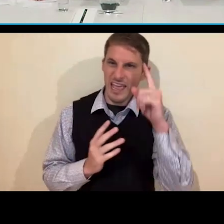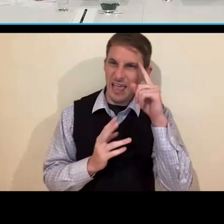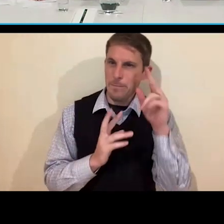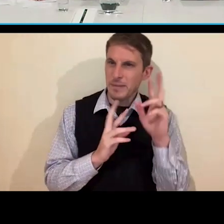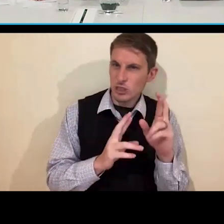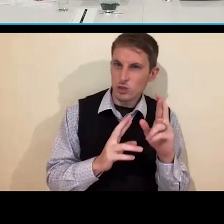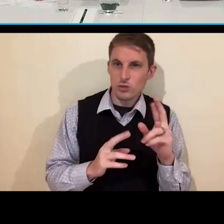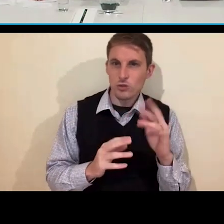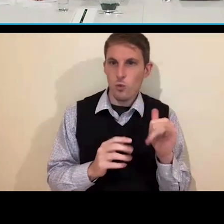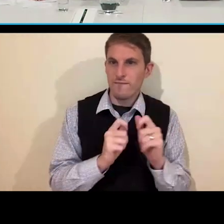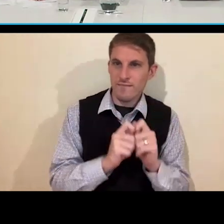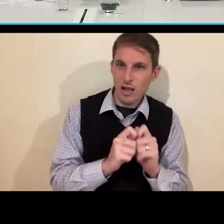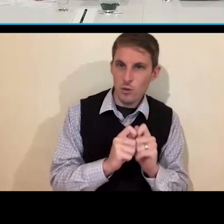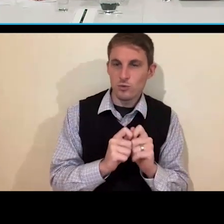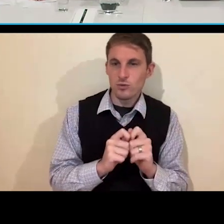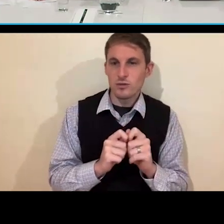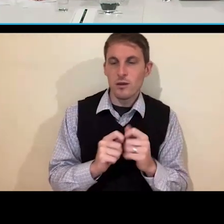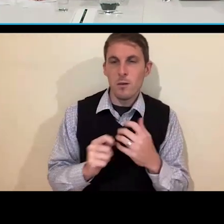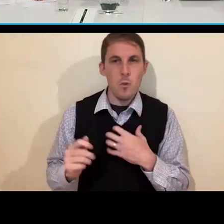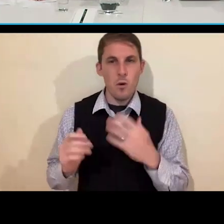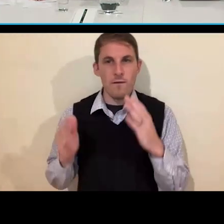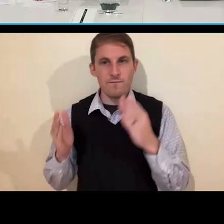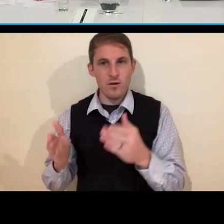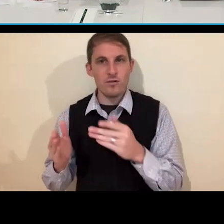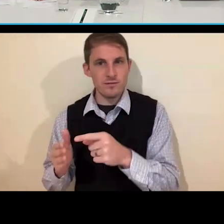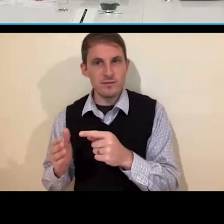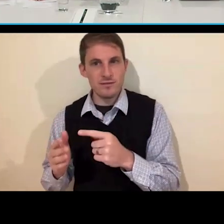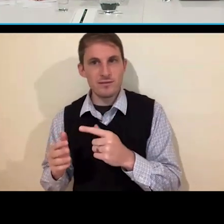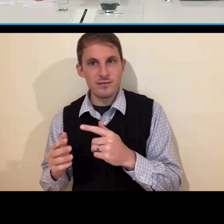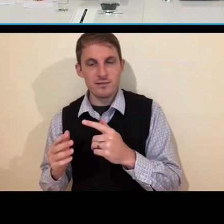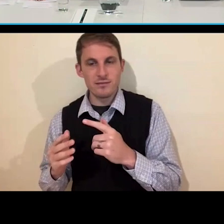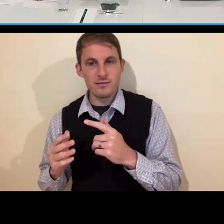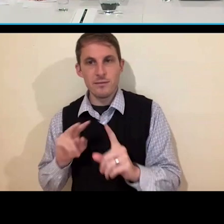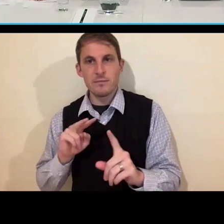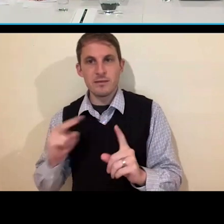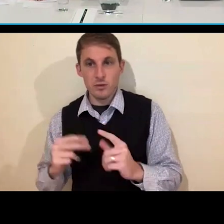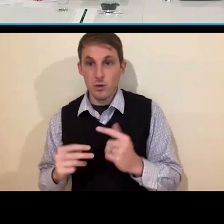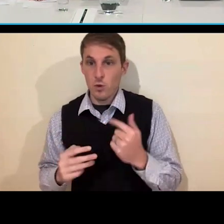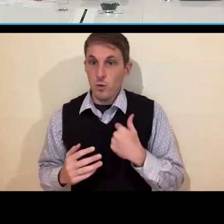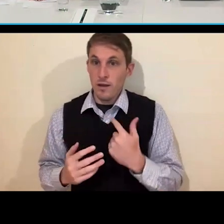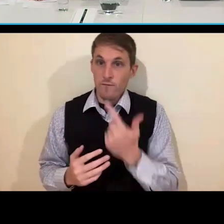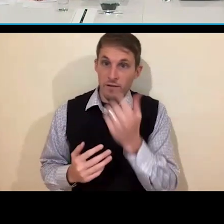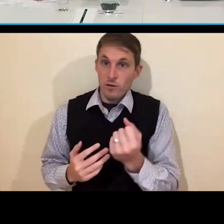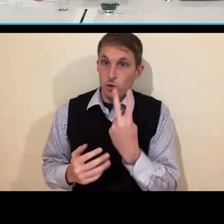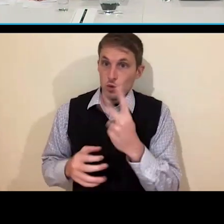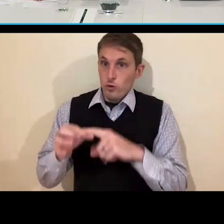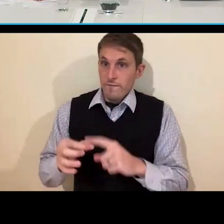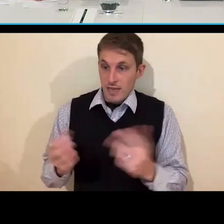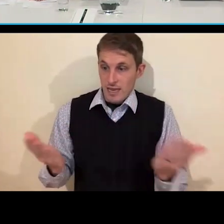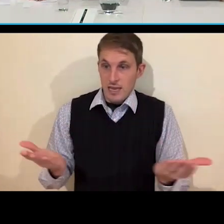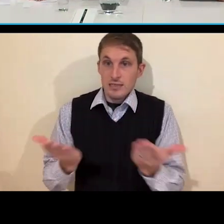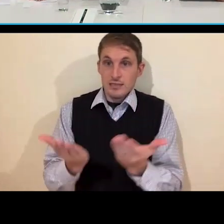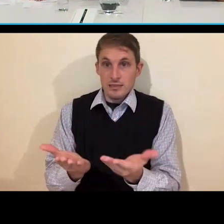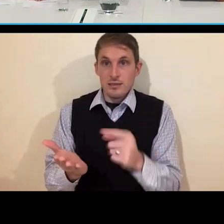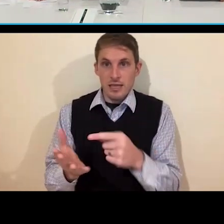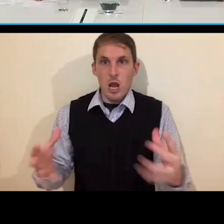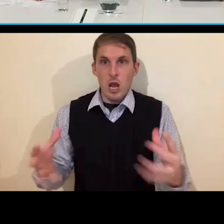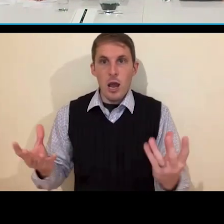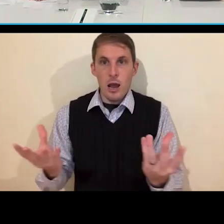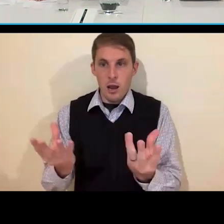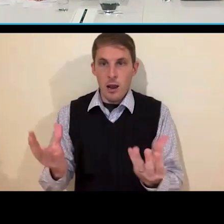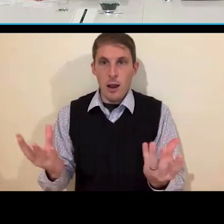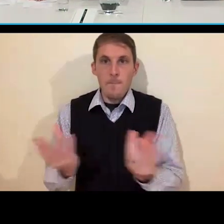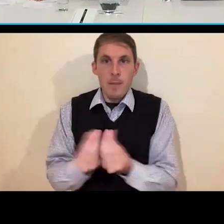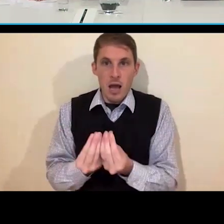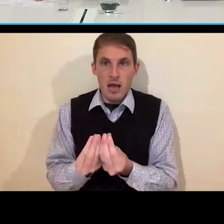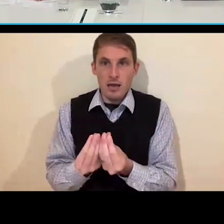expectations and values. We're really fortunate that we've got these 2 surveys that combine into, that you can have side by side